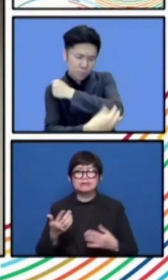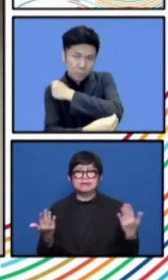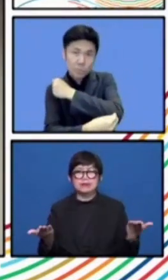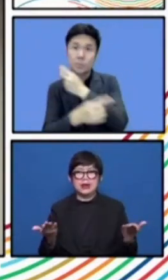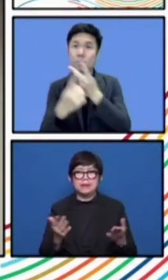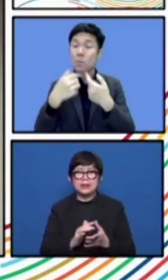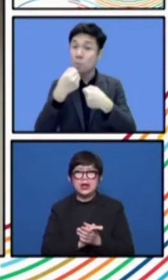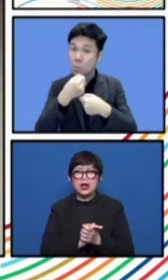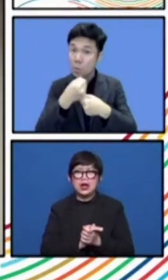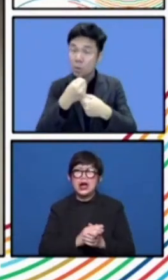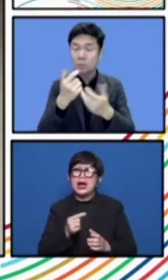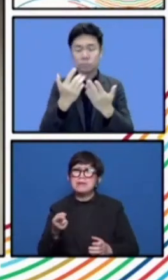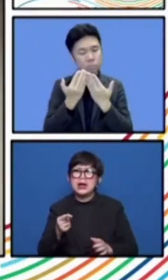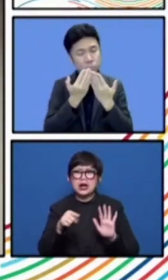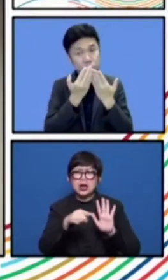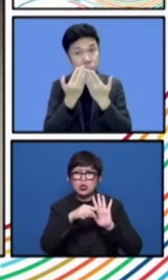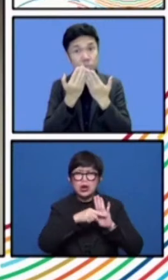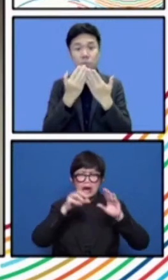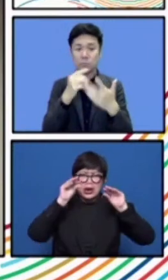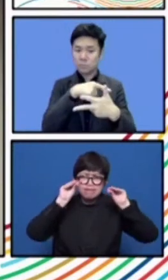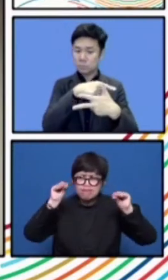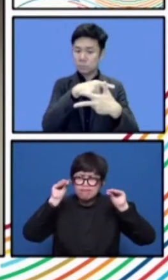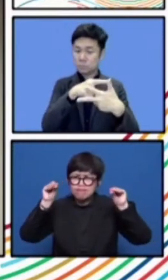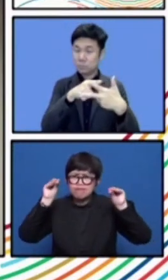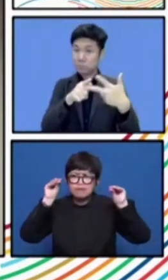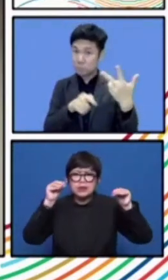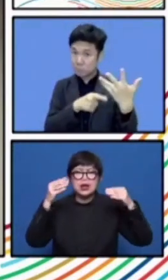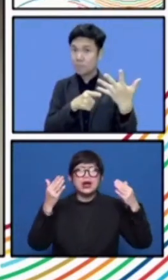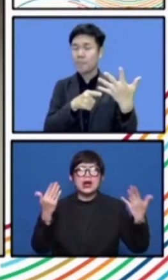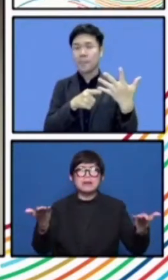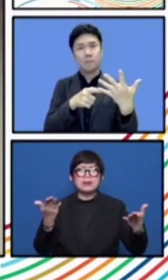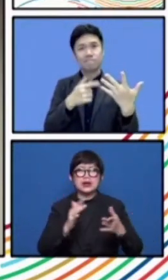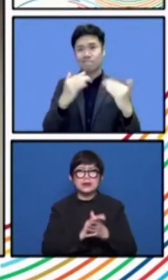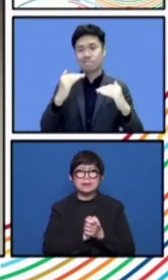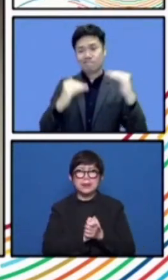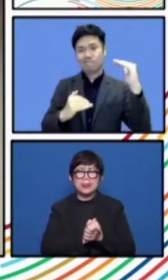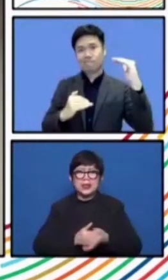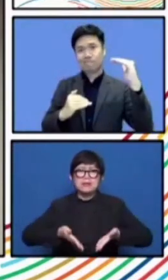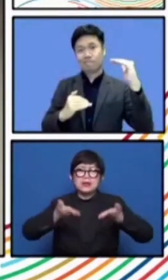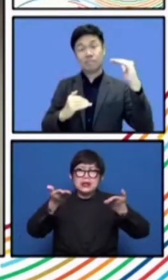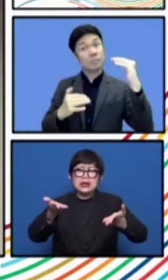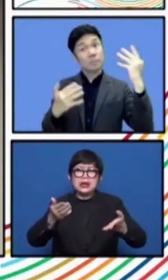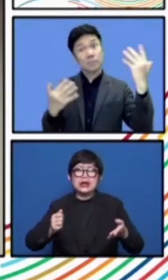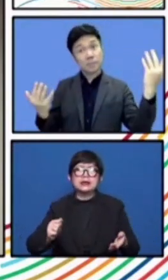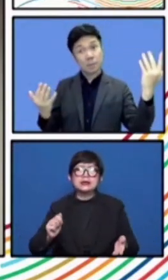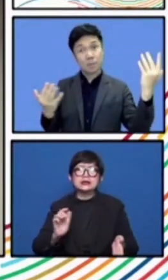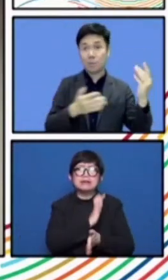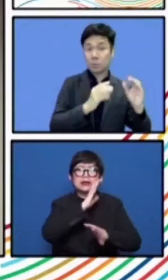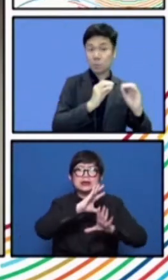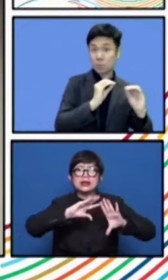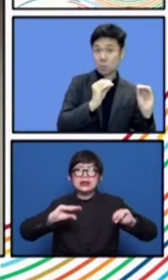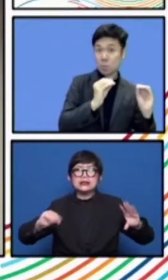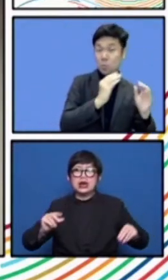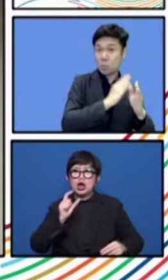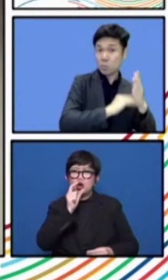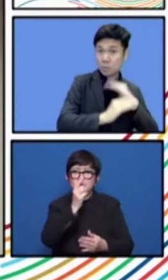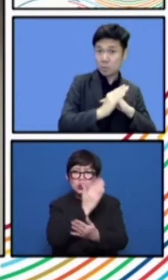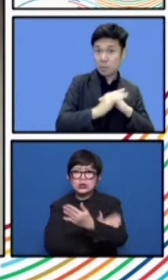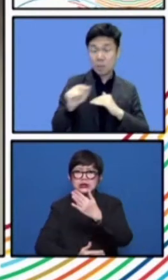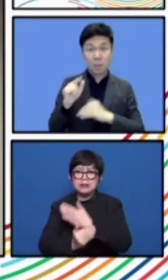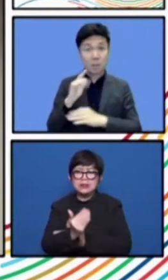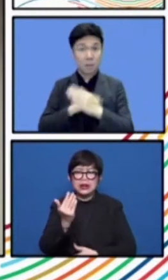and educational achievement which people between people with and without disabilities and to do that we have to integrate